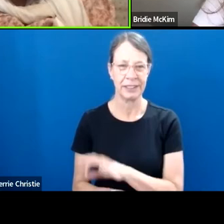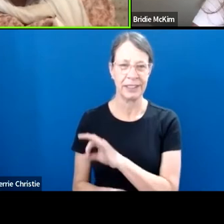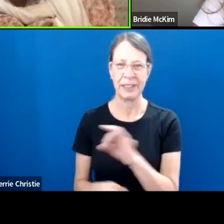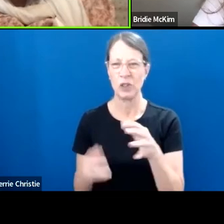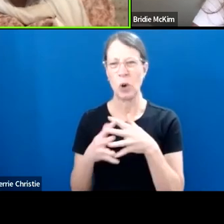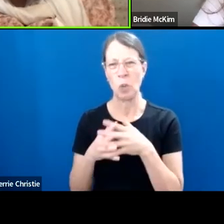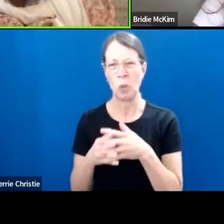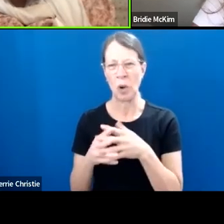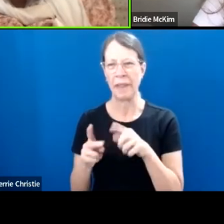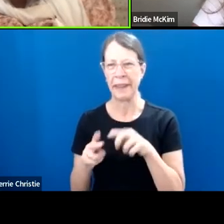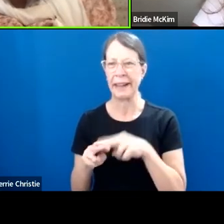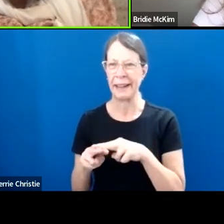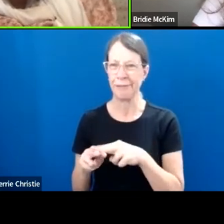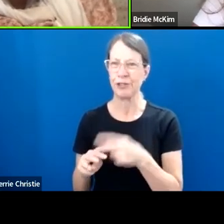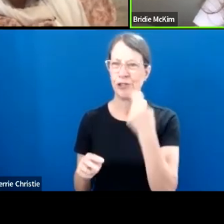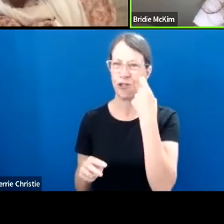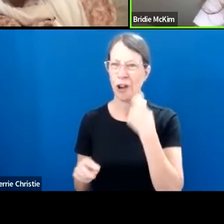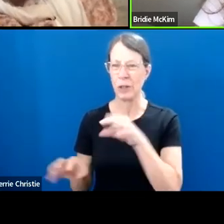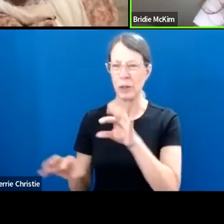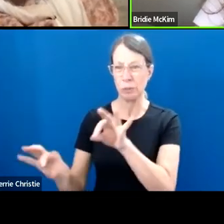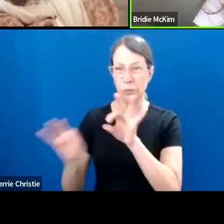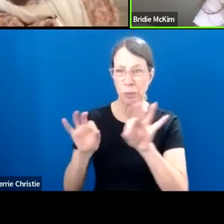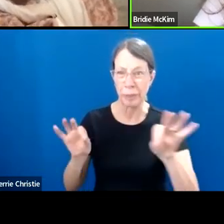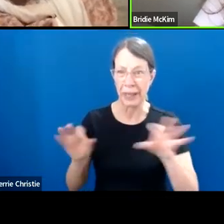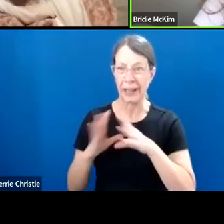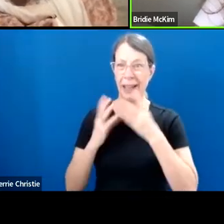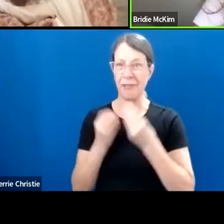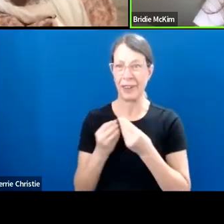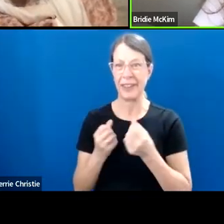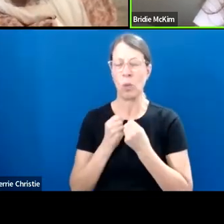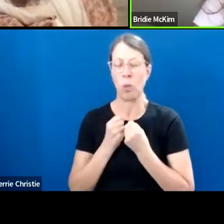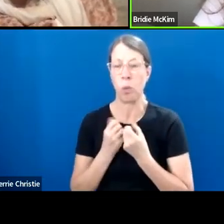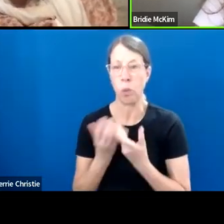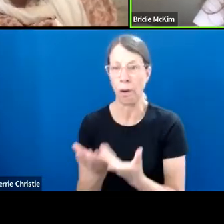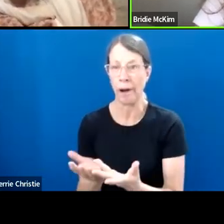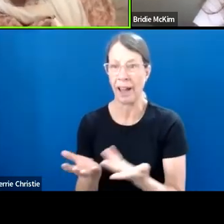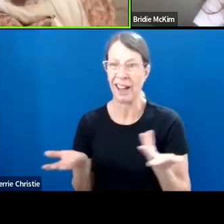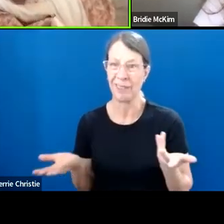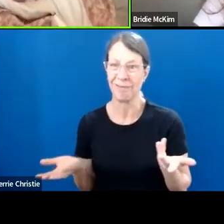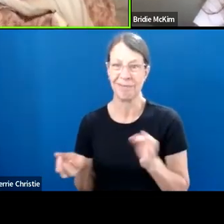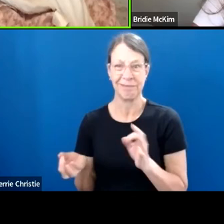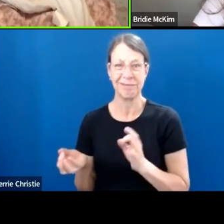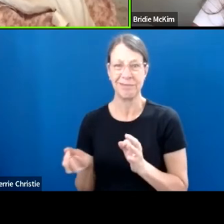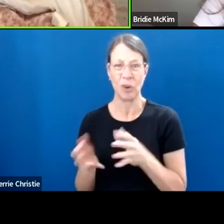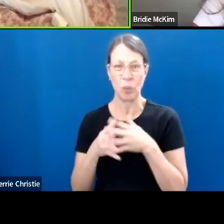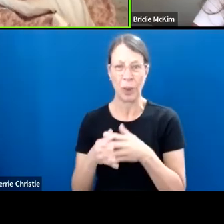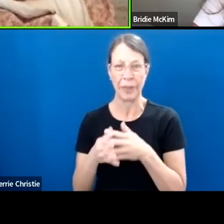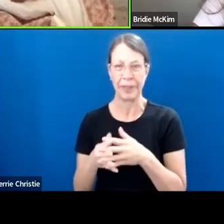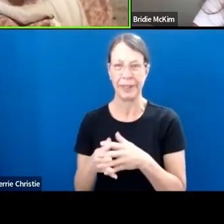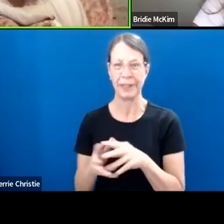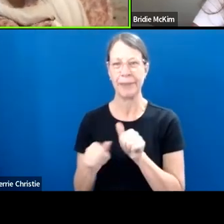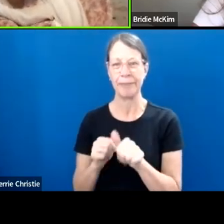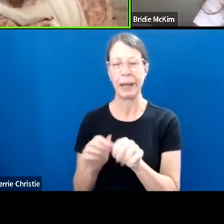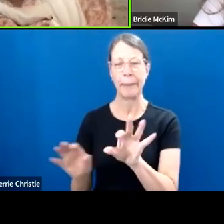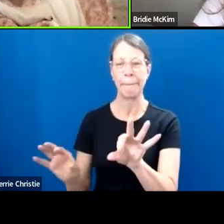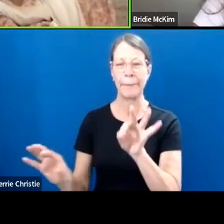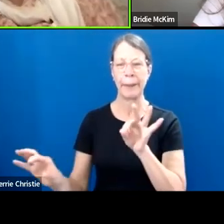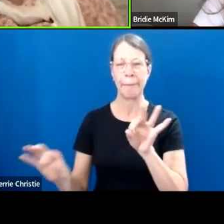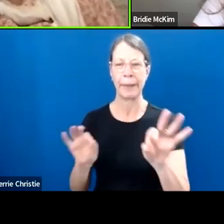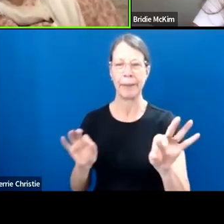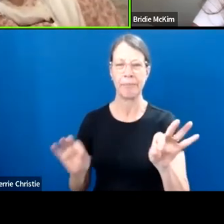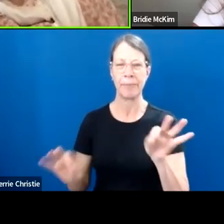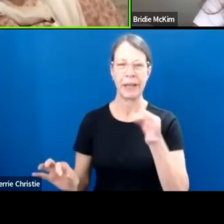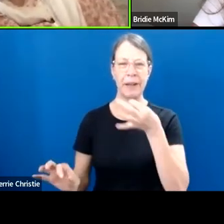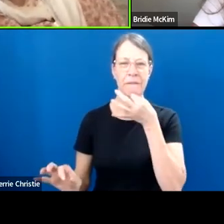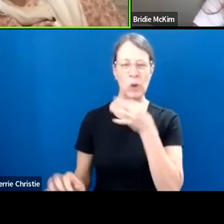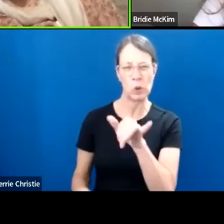exhausted and burnt out and all that kind of thing. So it's that element